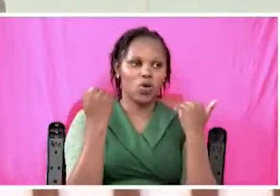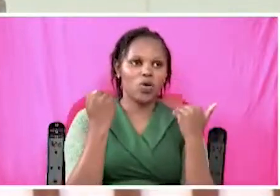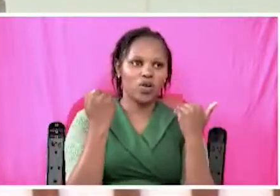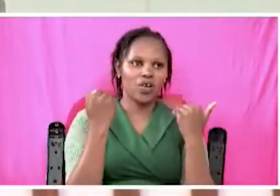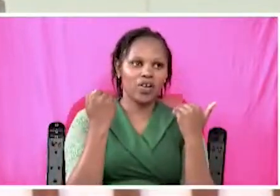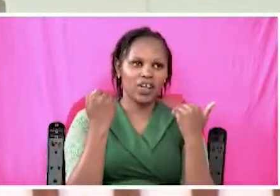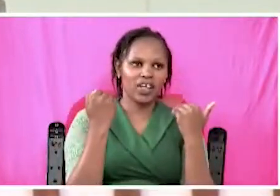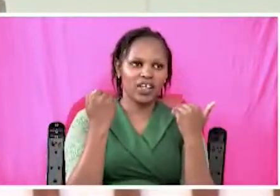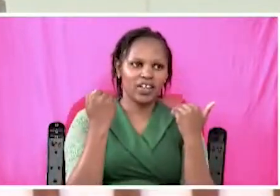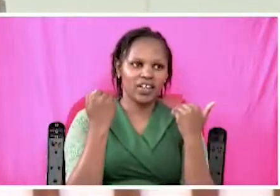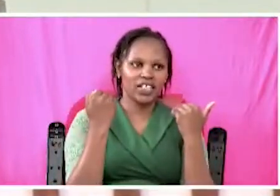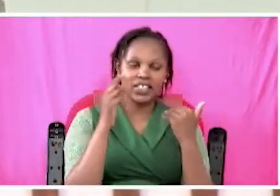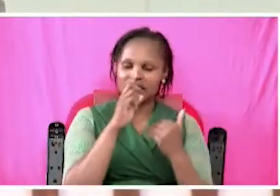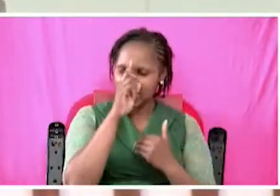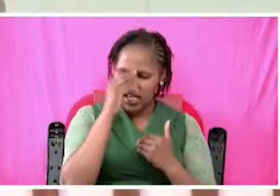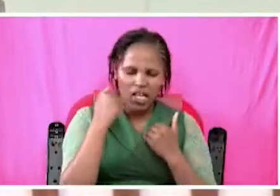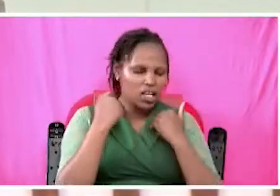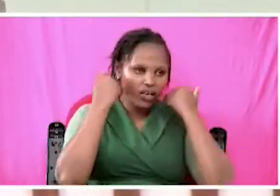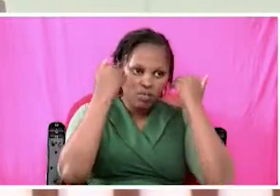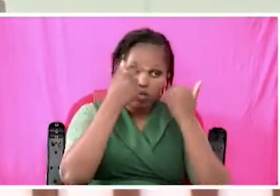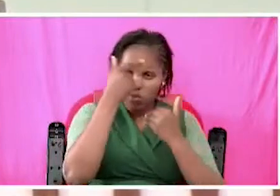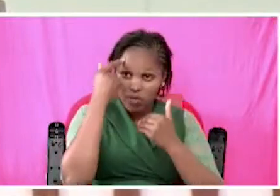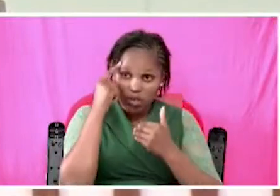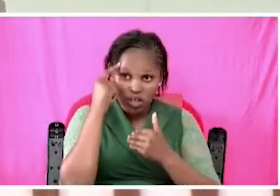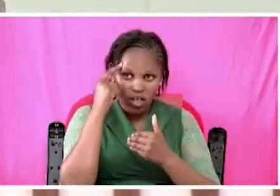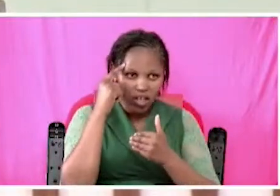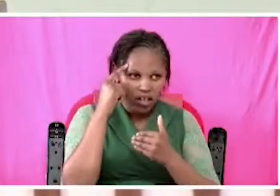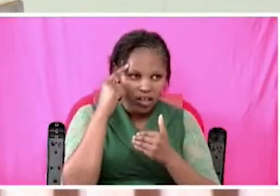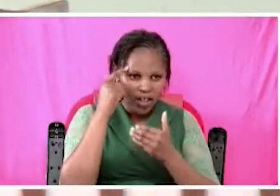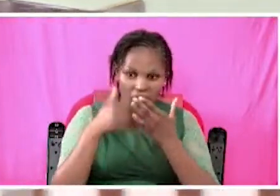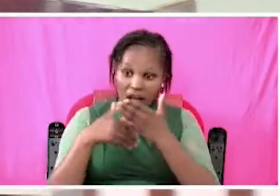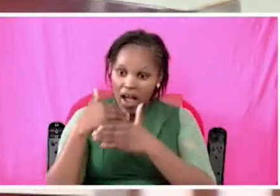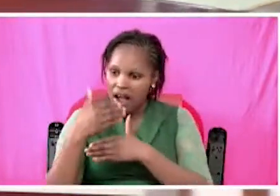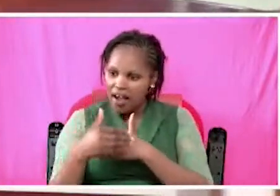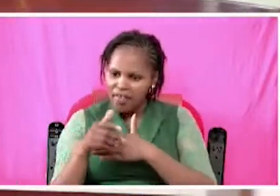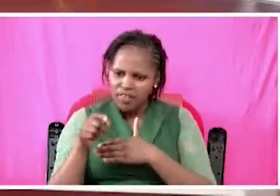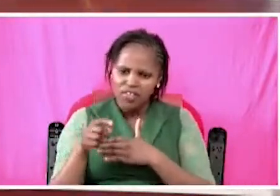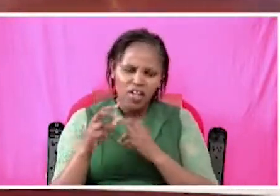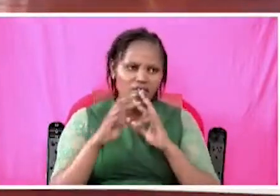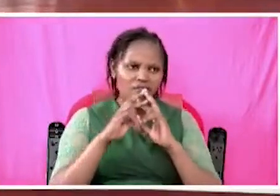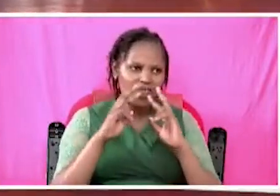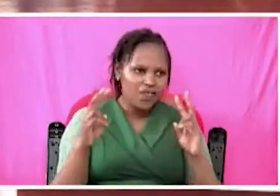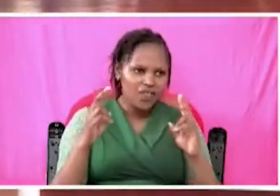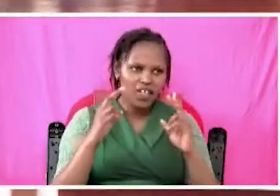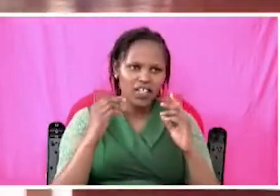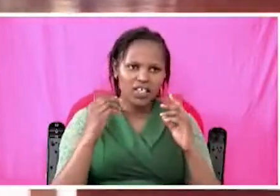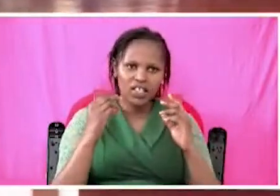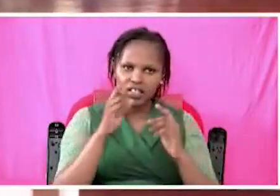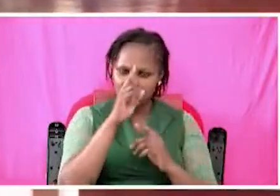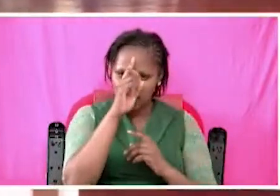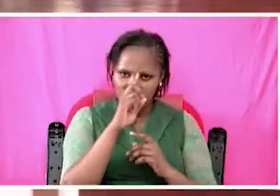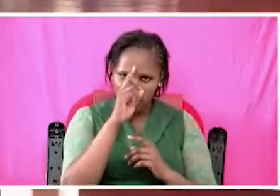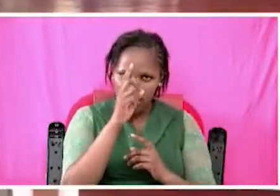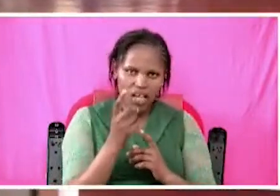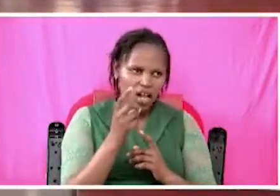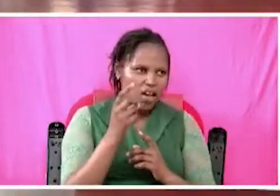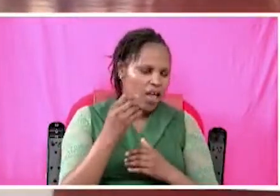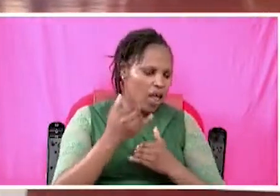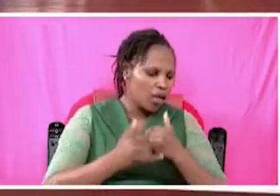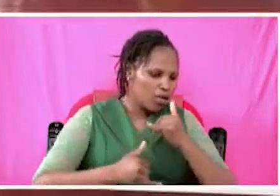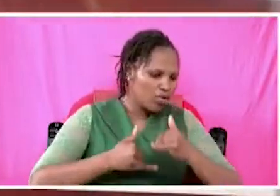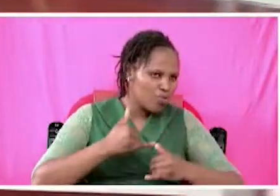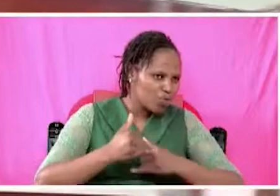downwards because, as I said, after this very serious battle, he is spiritually exhausted, emotionally